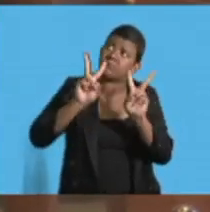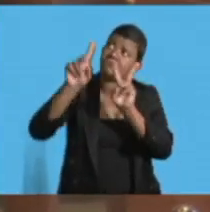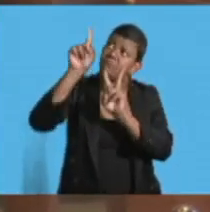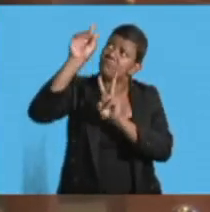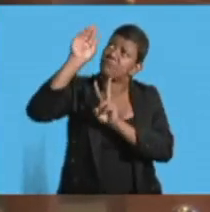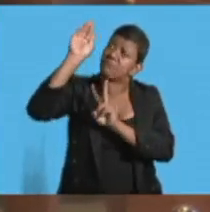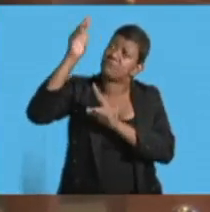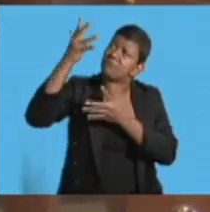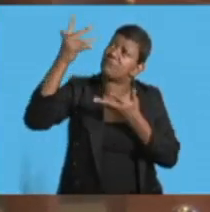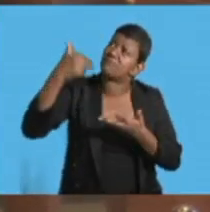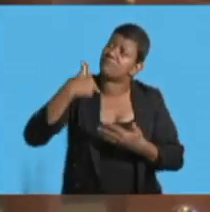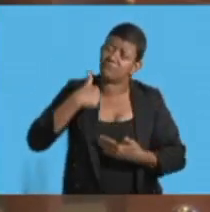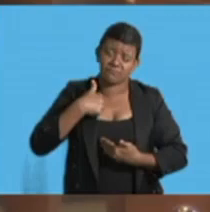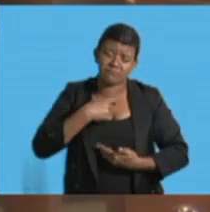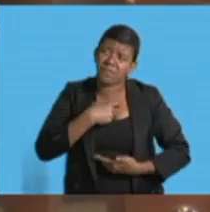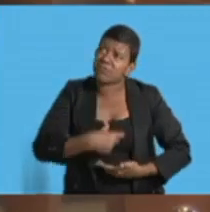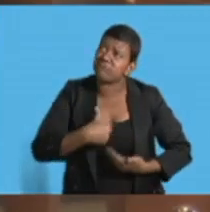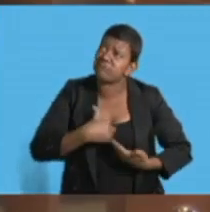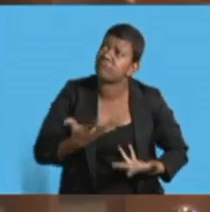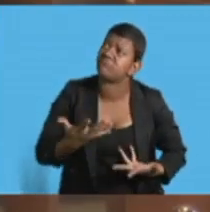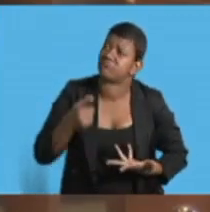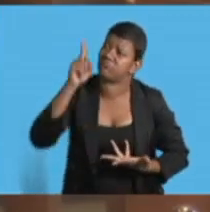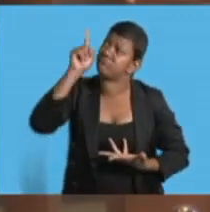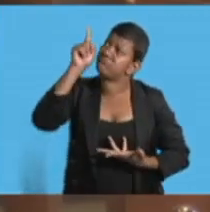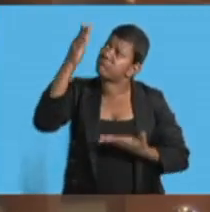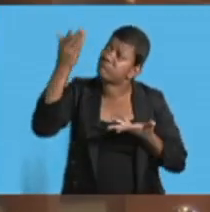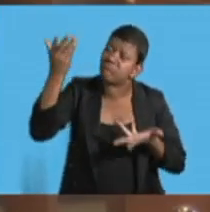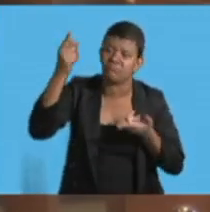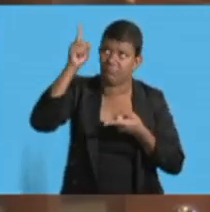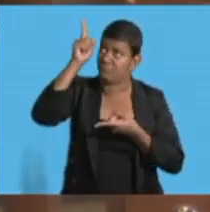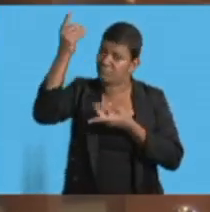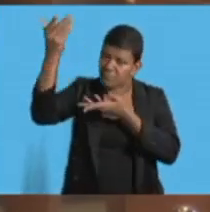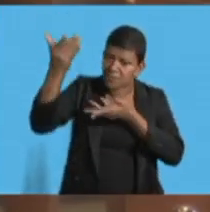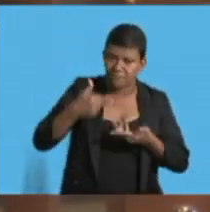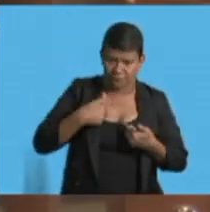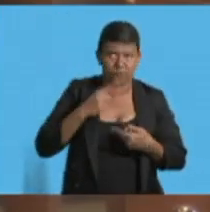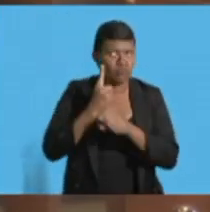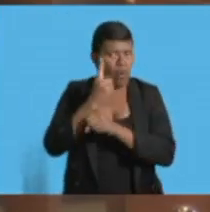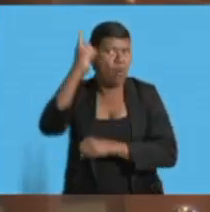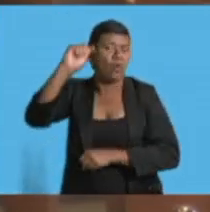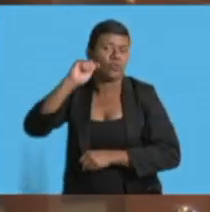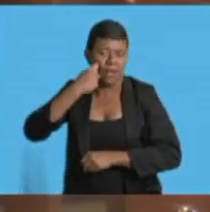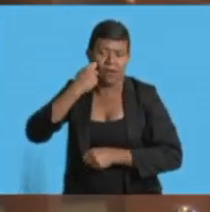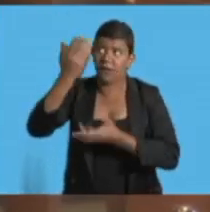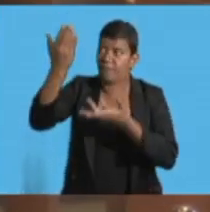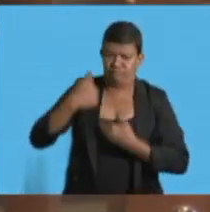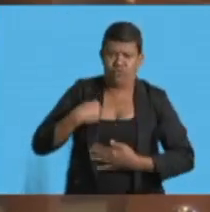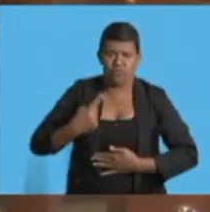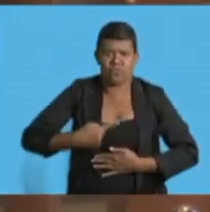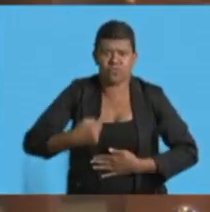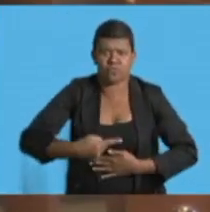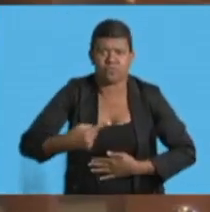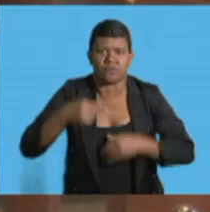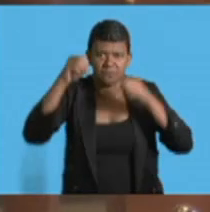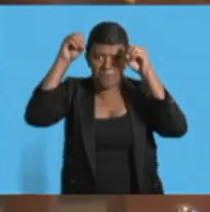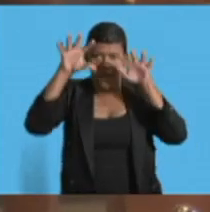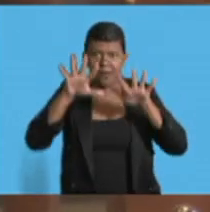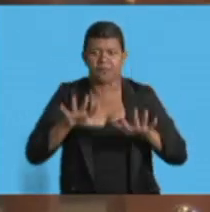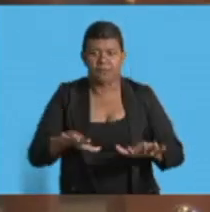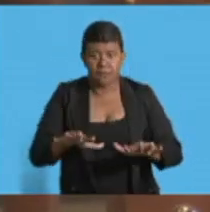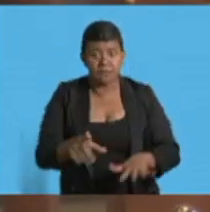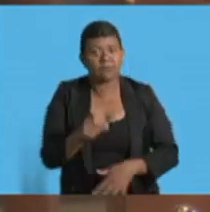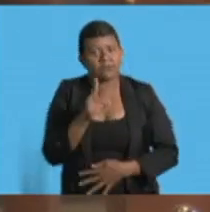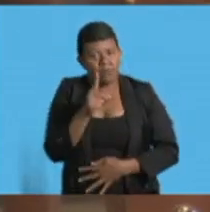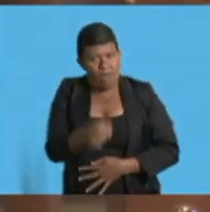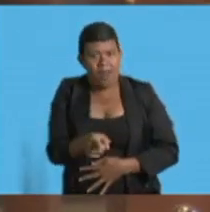God will do the rest. Madam Speaker, the universal lesson that we need to